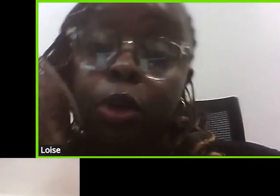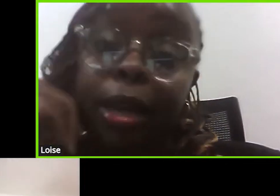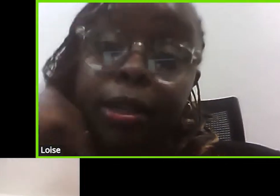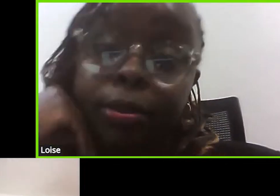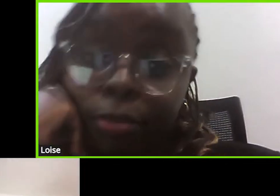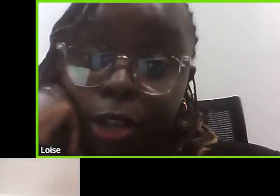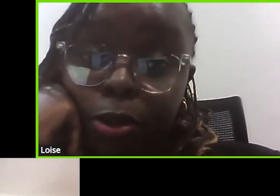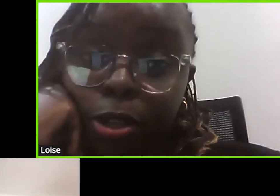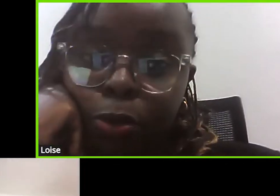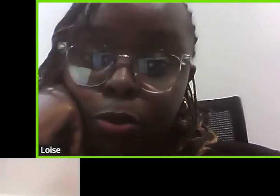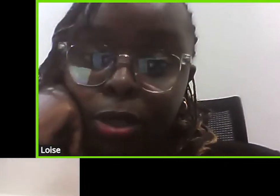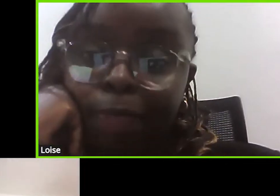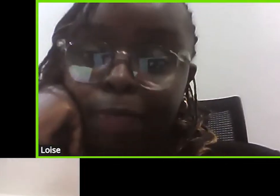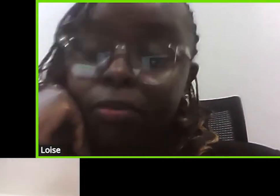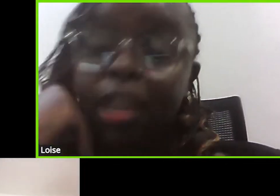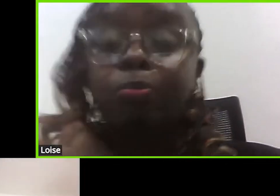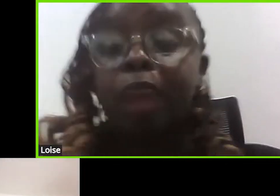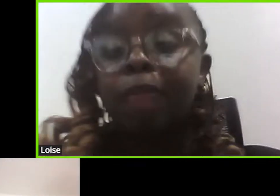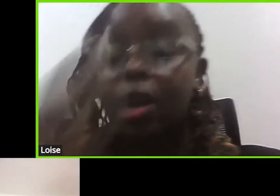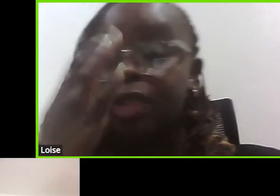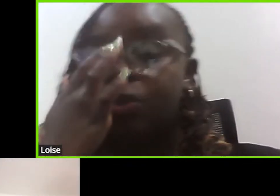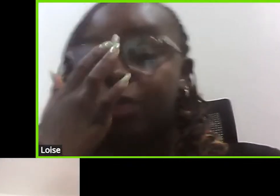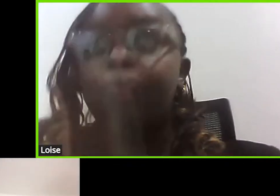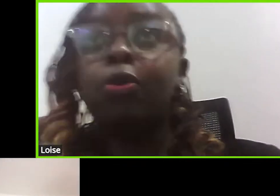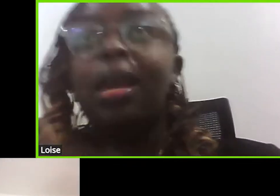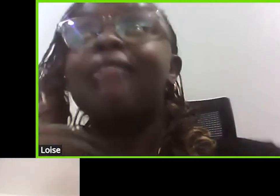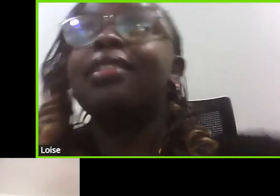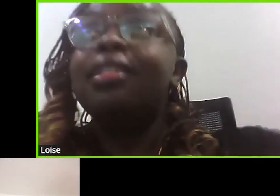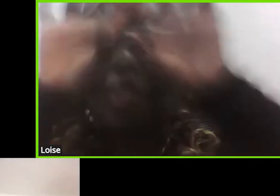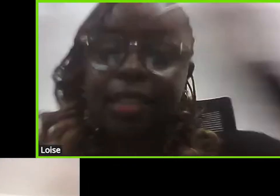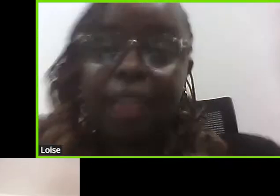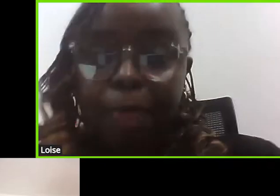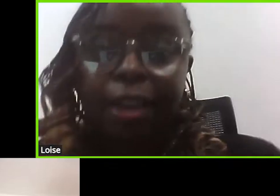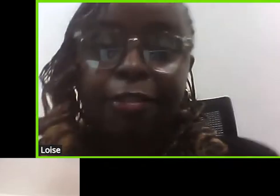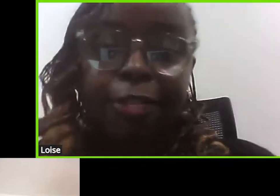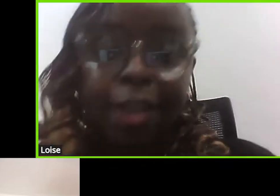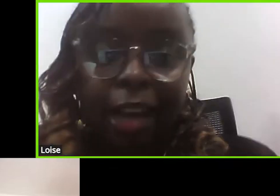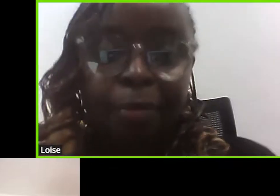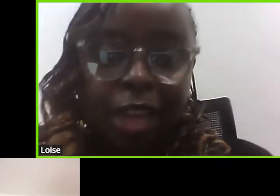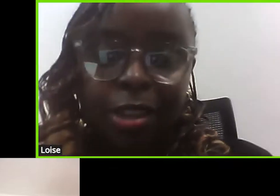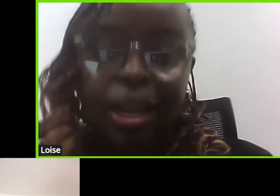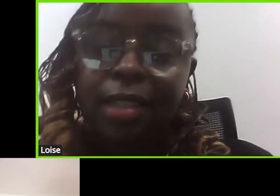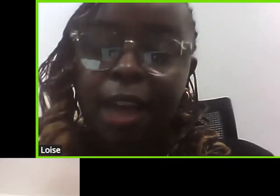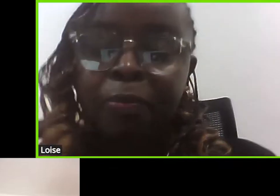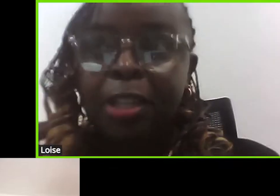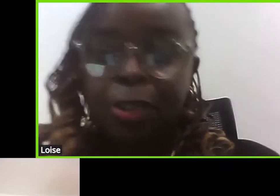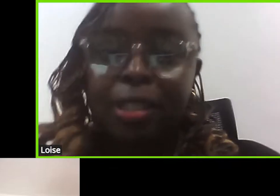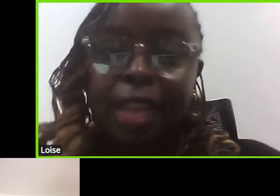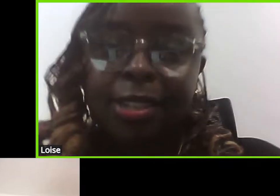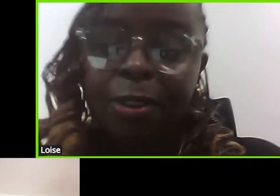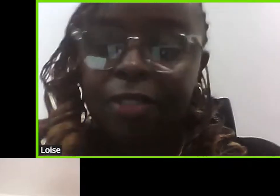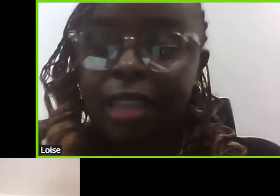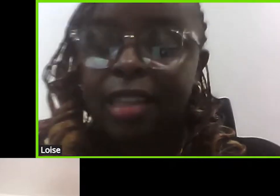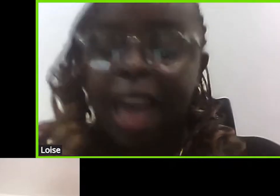acquisition plan, then you need to build that. Perhaps you're assuming people are saying this is a cyber cafe, come and they'll enter. It's not